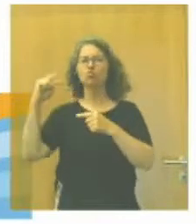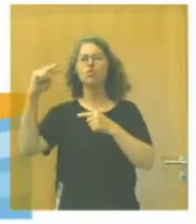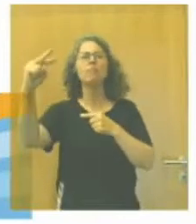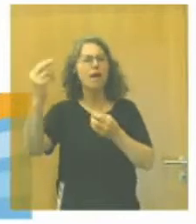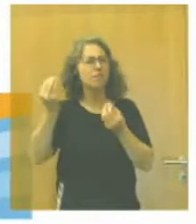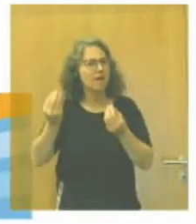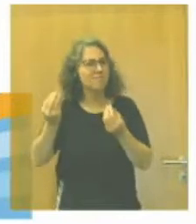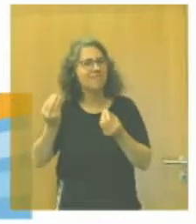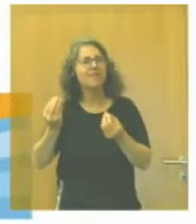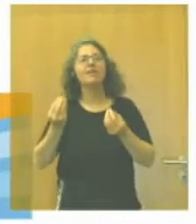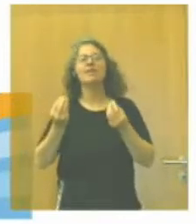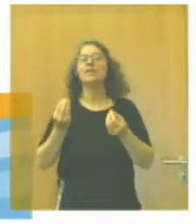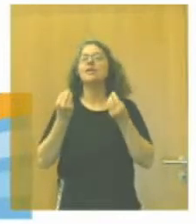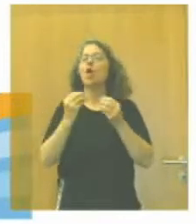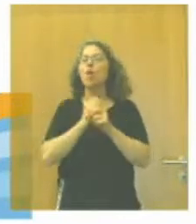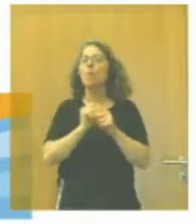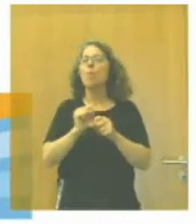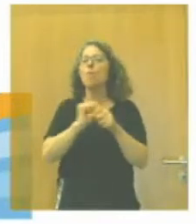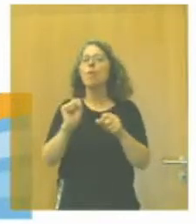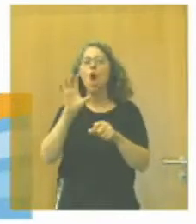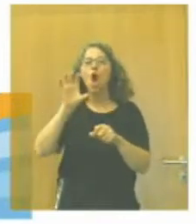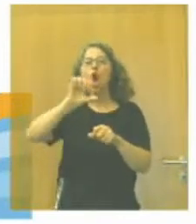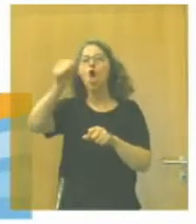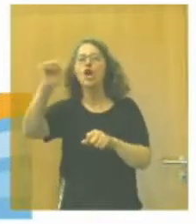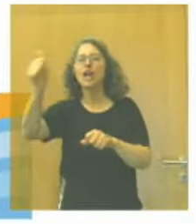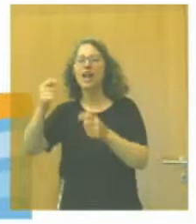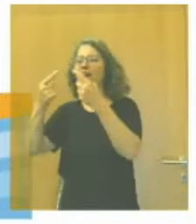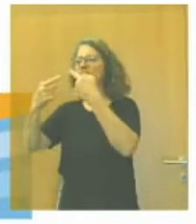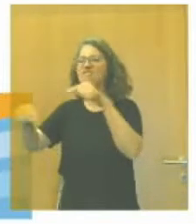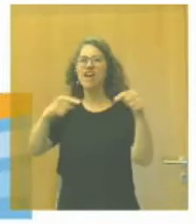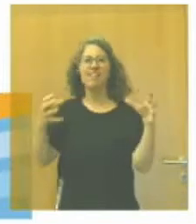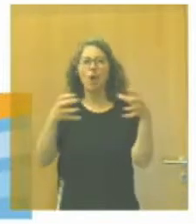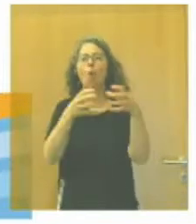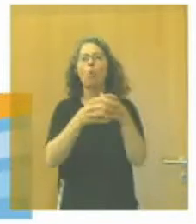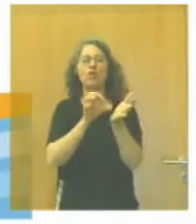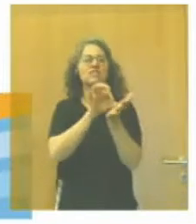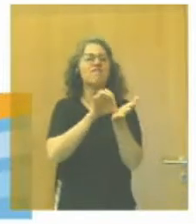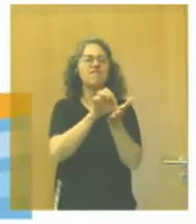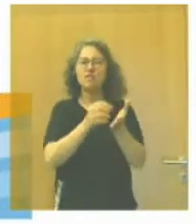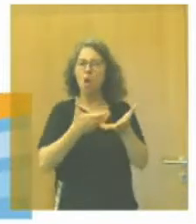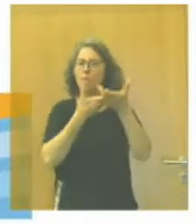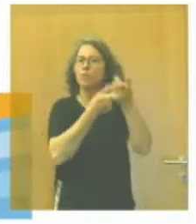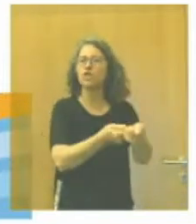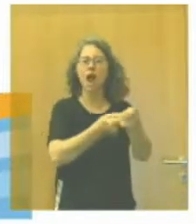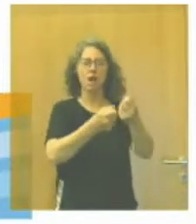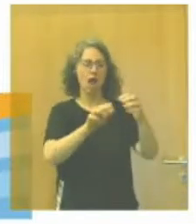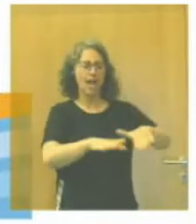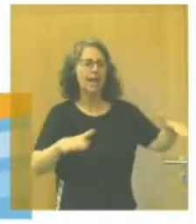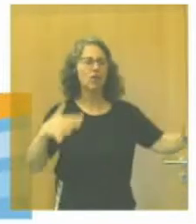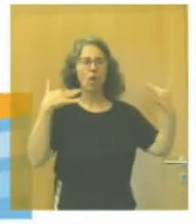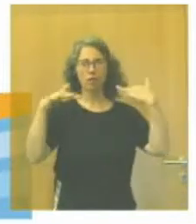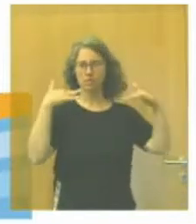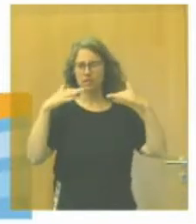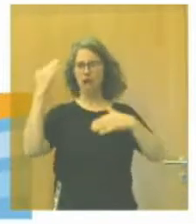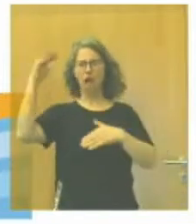of services for children, adolescents, and adults. So we have been working for some